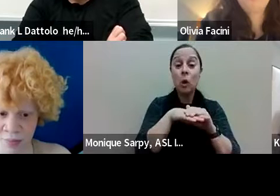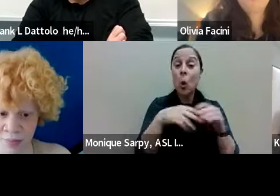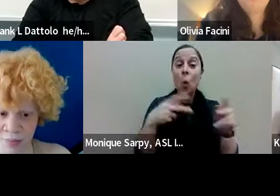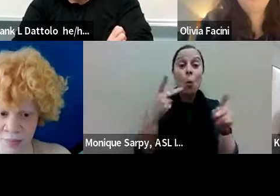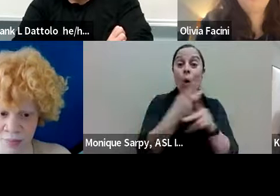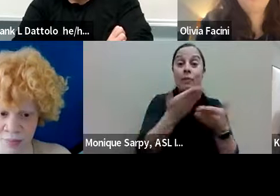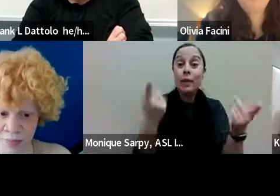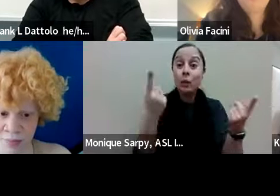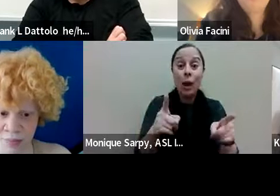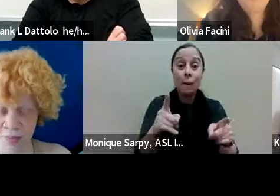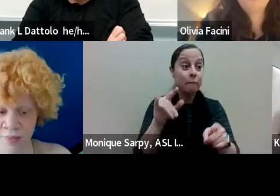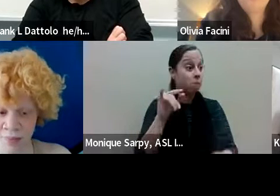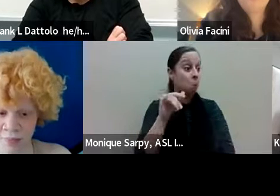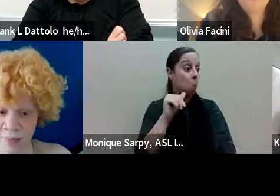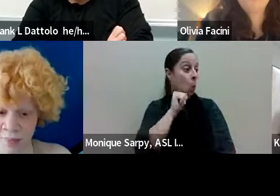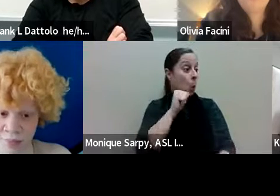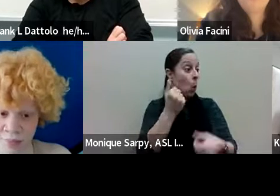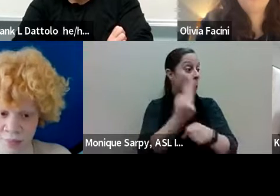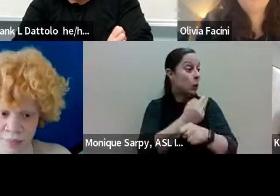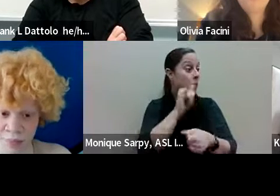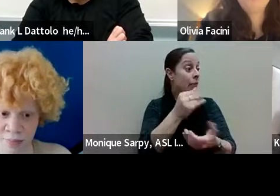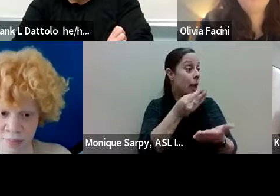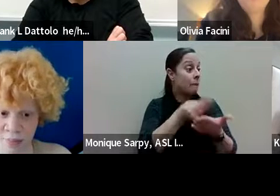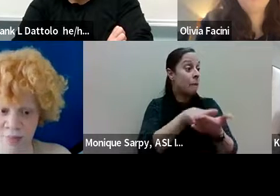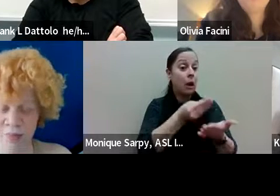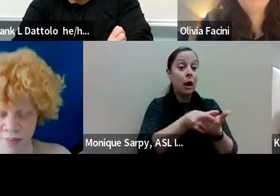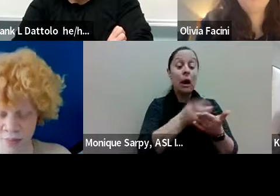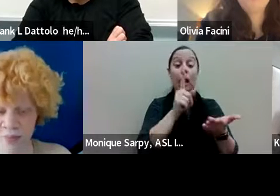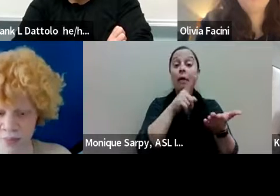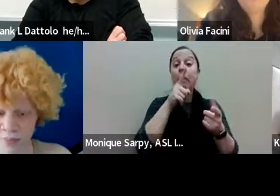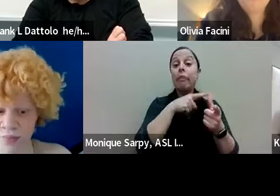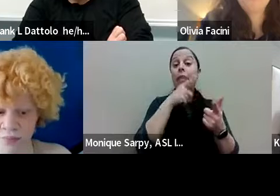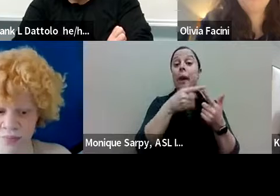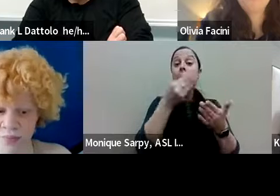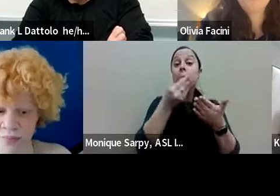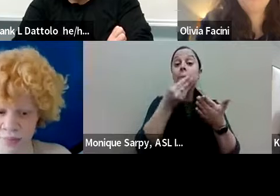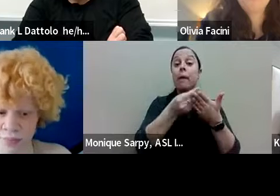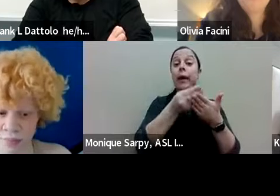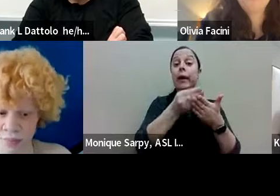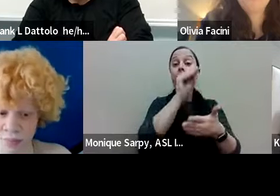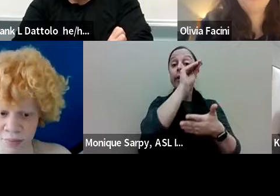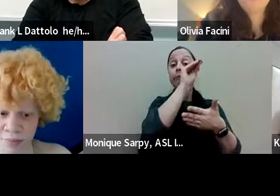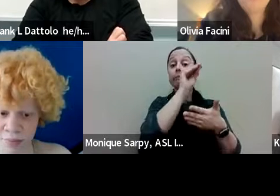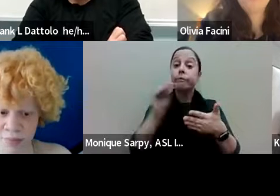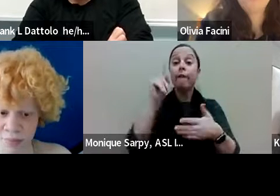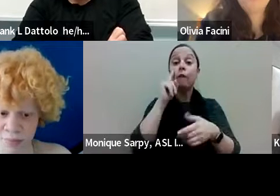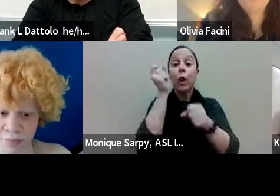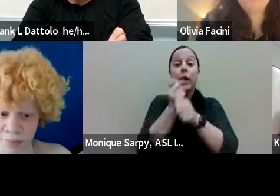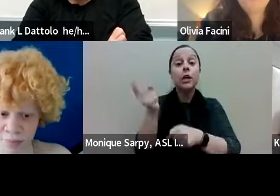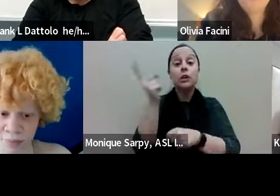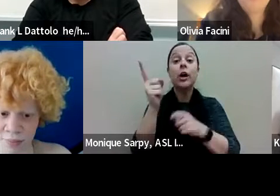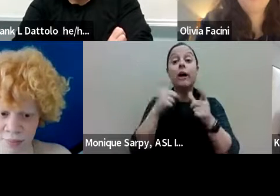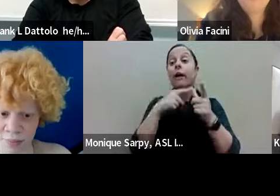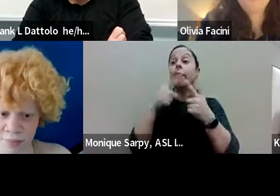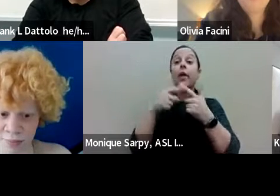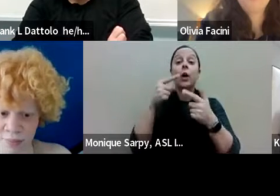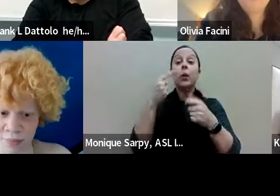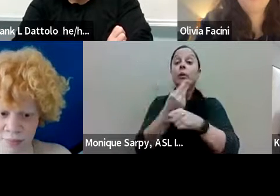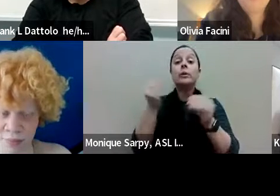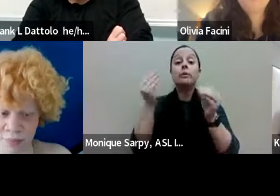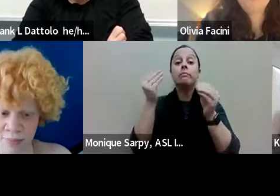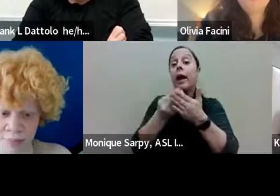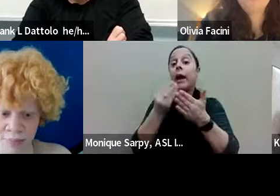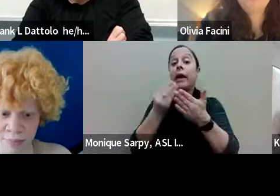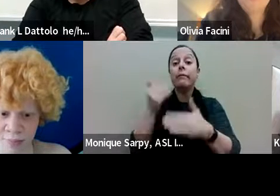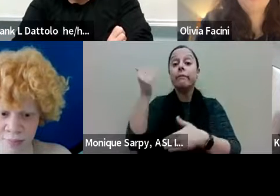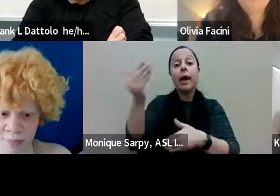that money. And then you just move that line item on to the next year, and you can use the money that way. But